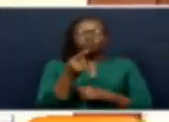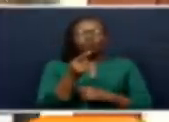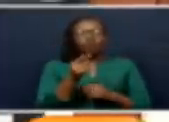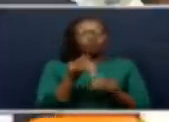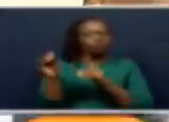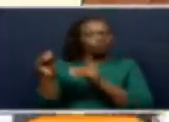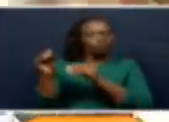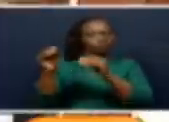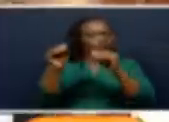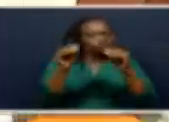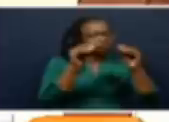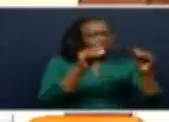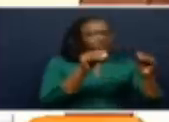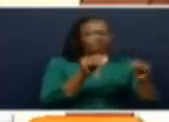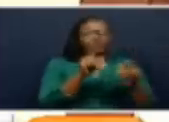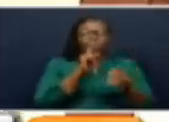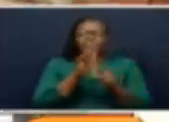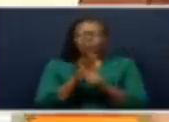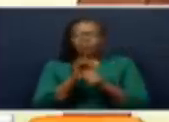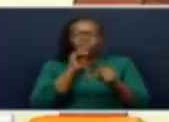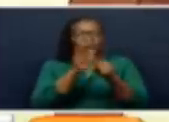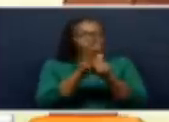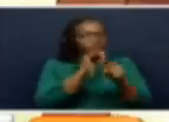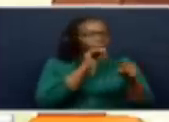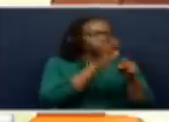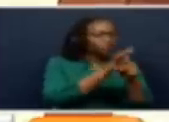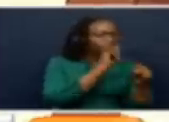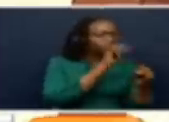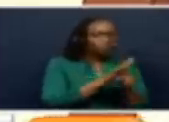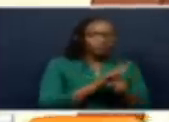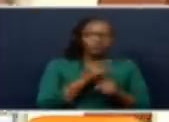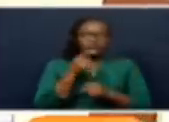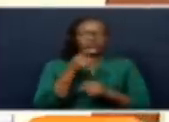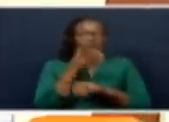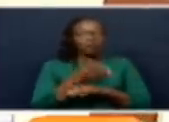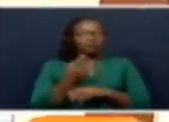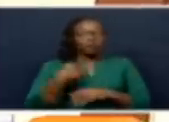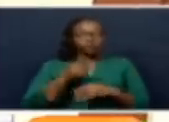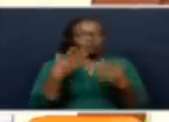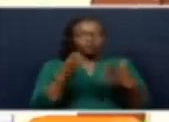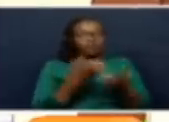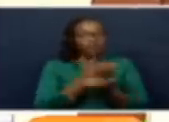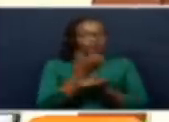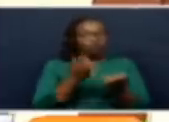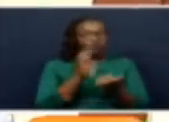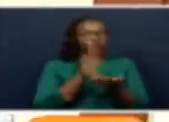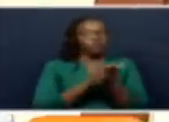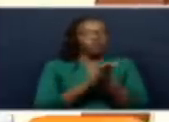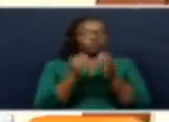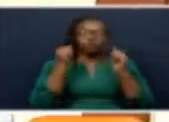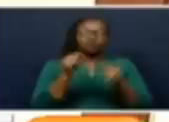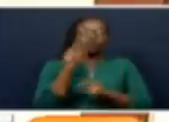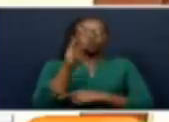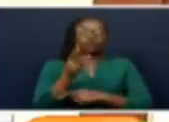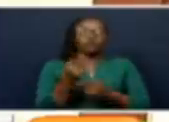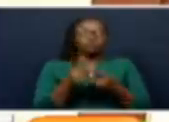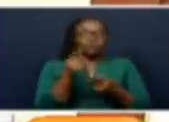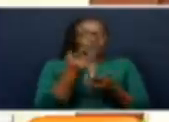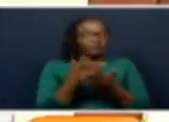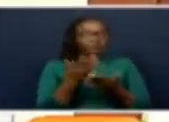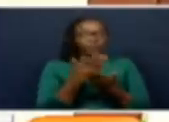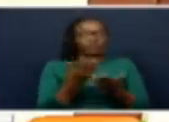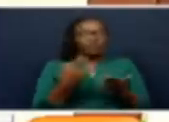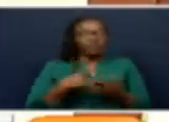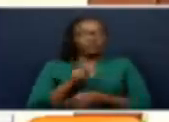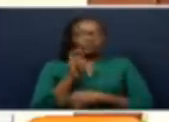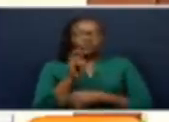He went round promising people that after all this, what we are doing, our shilling will be strong. And some of the things he said are the things